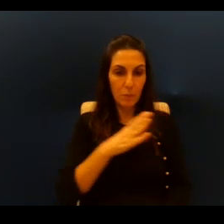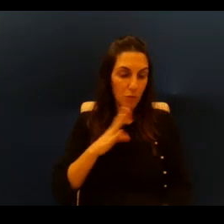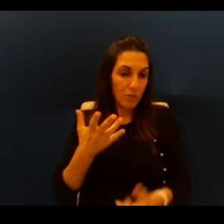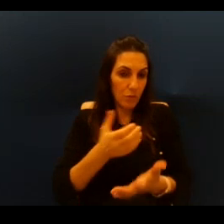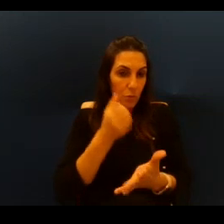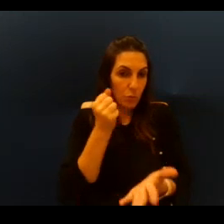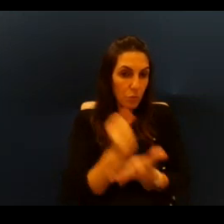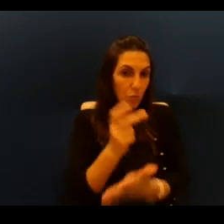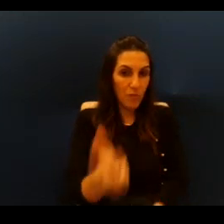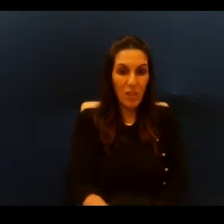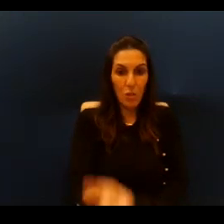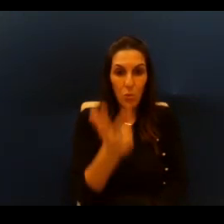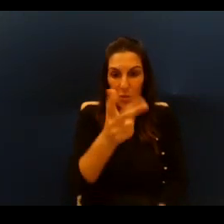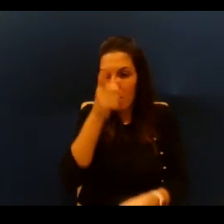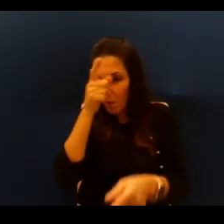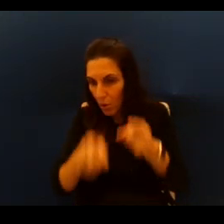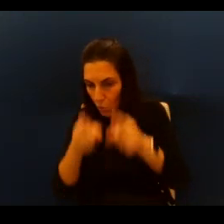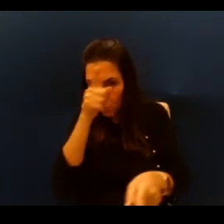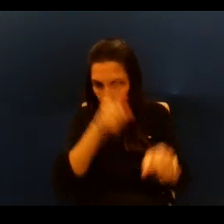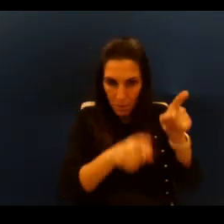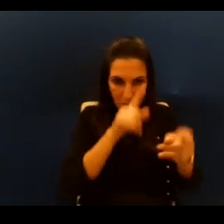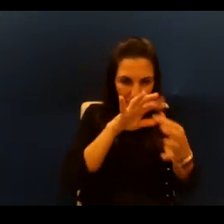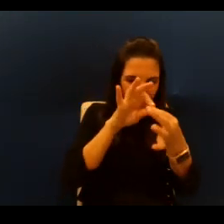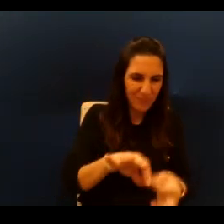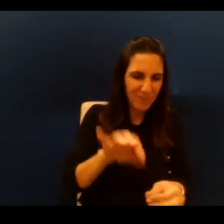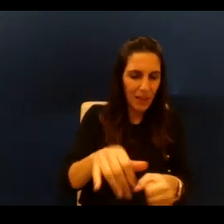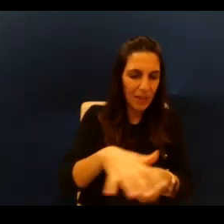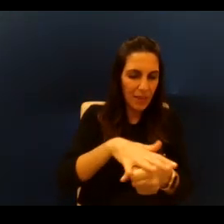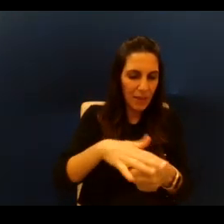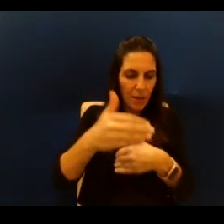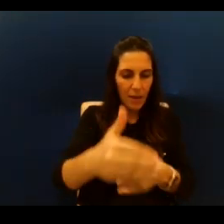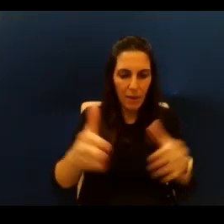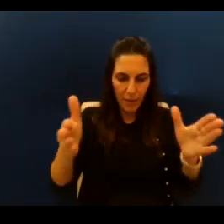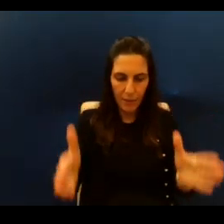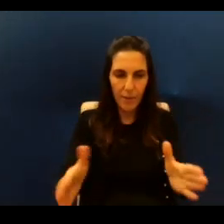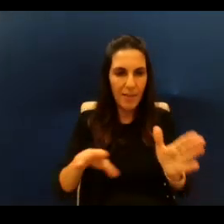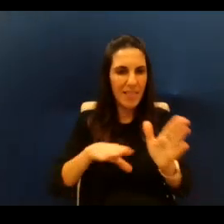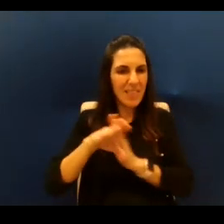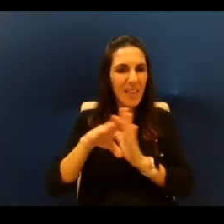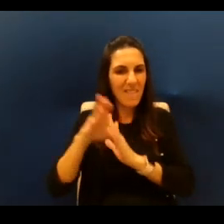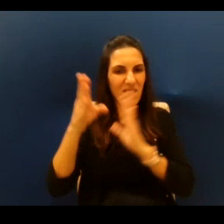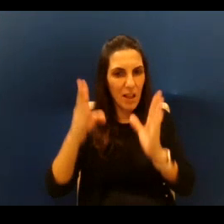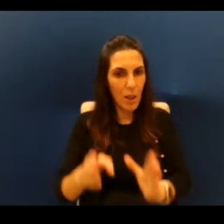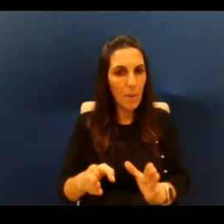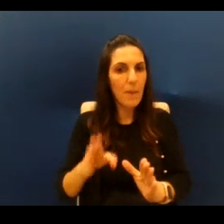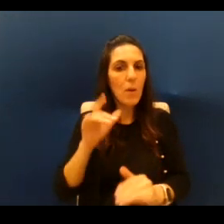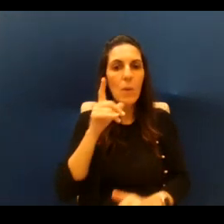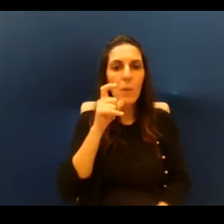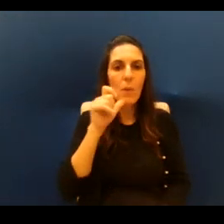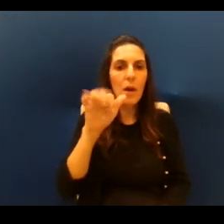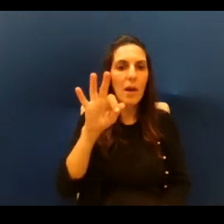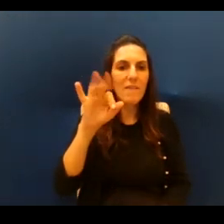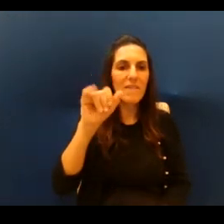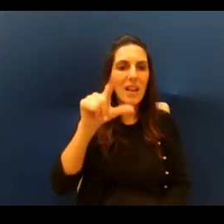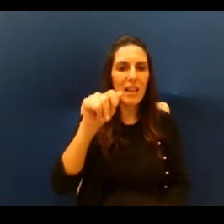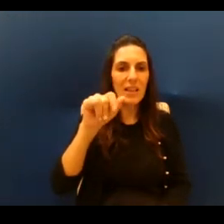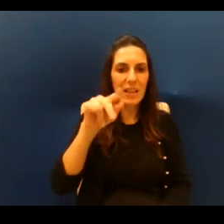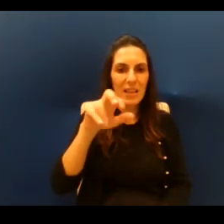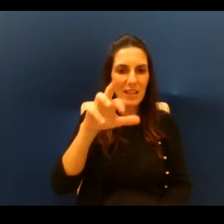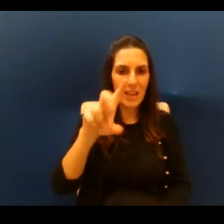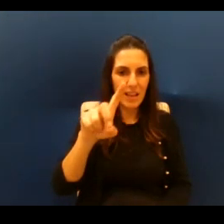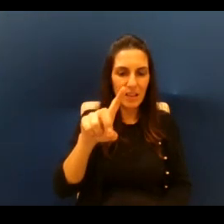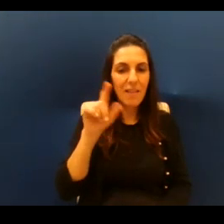three agreements related to this parcel. The developers is affiliated development. They are proceeding